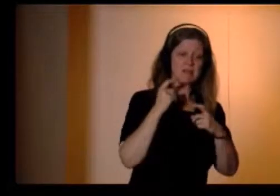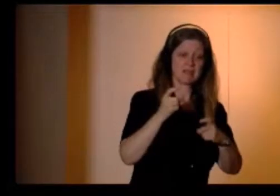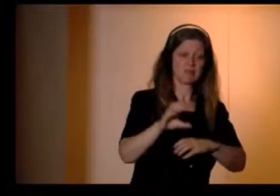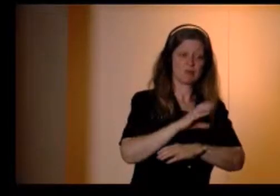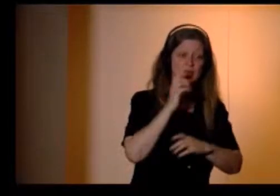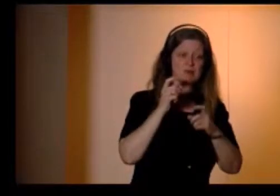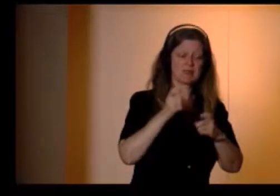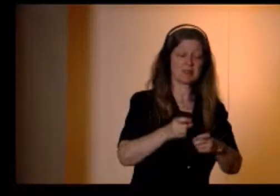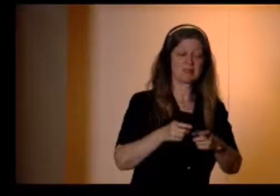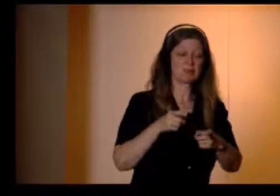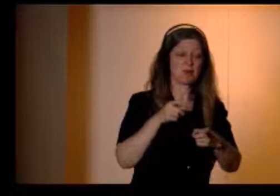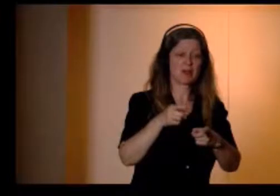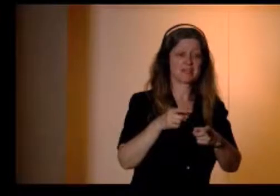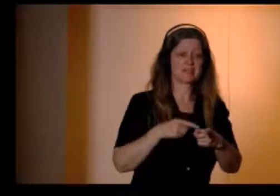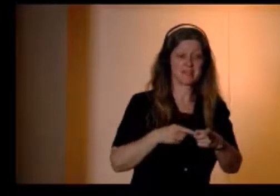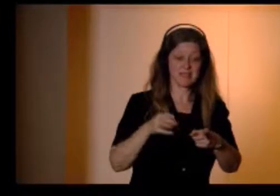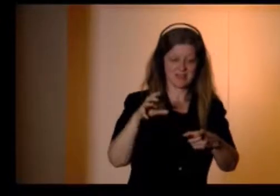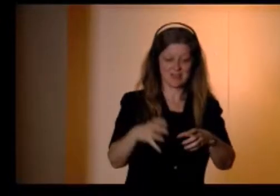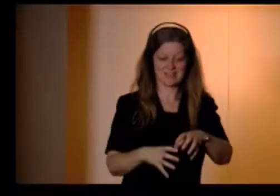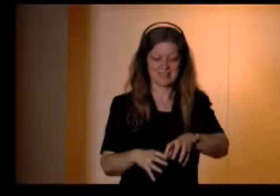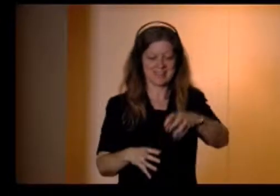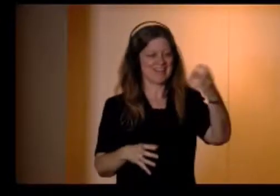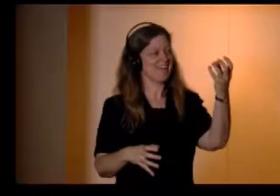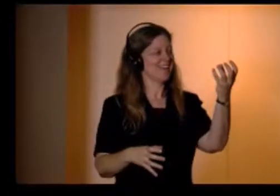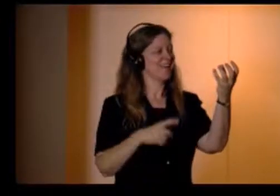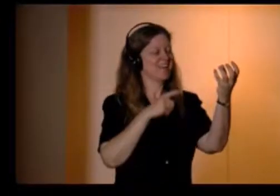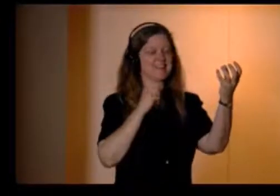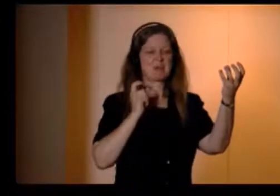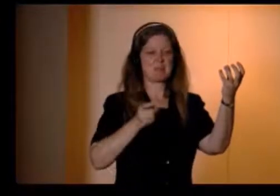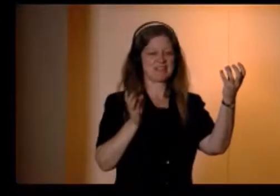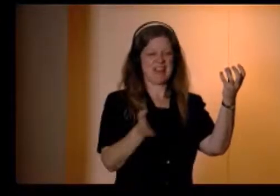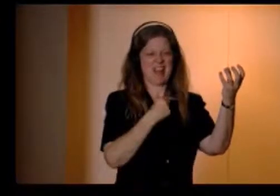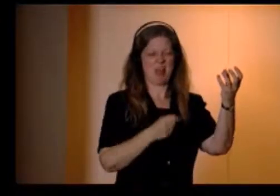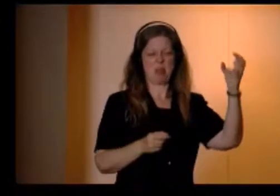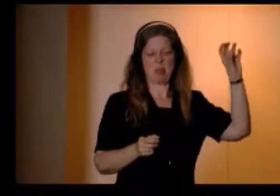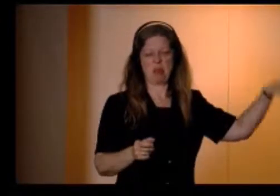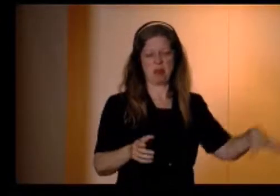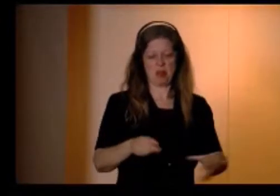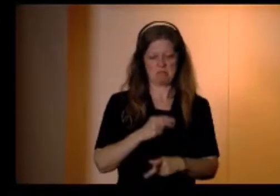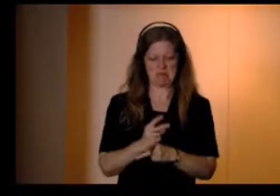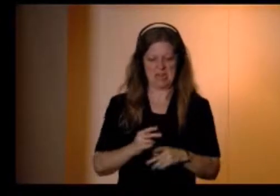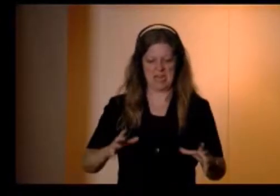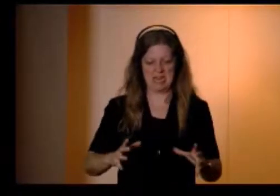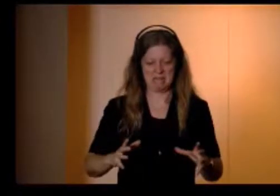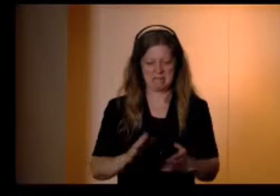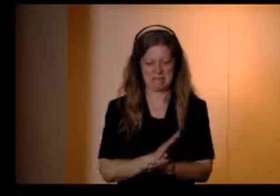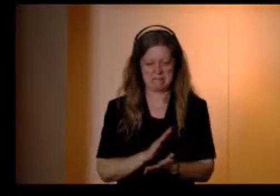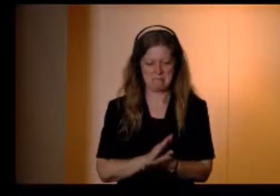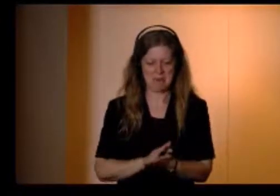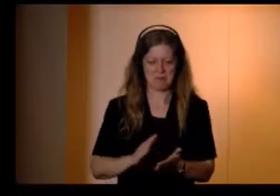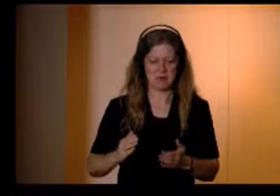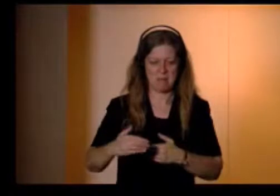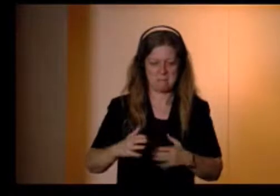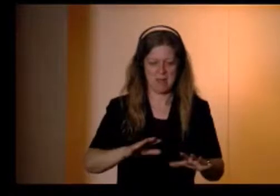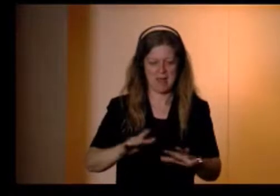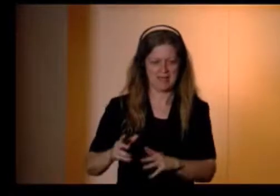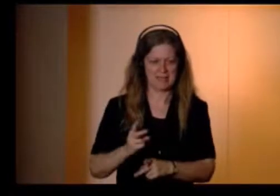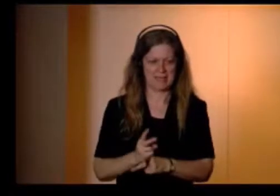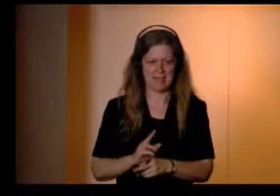keep the waste that was produced in making the Christmas present. Right? That's the wrong thing, right? The present here is